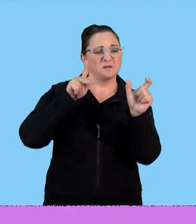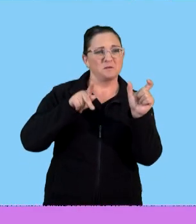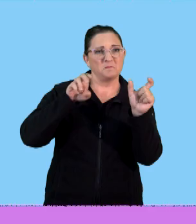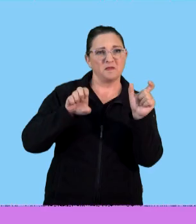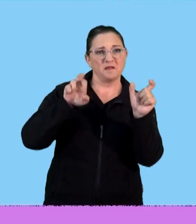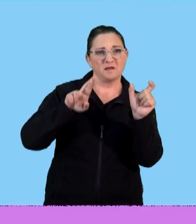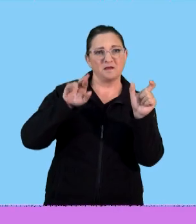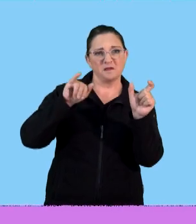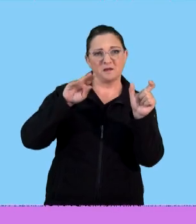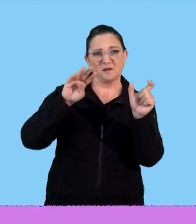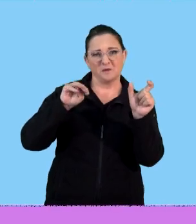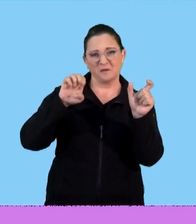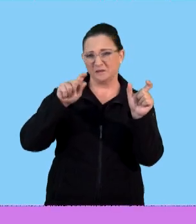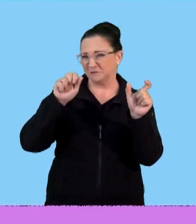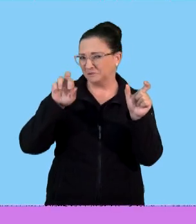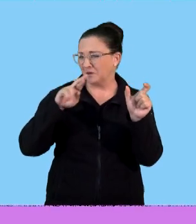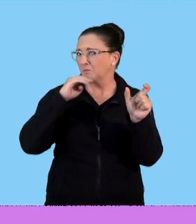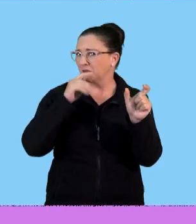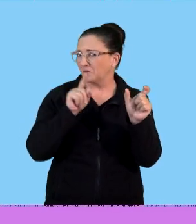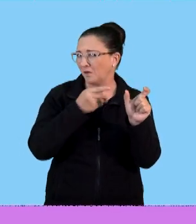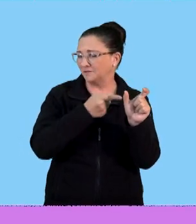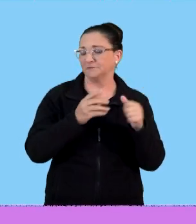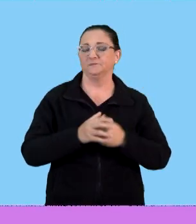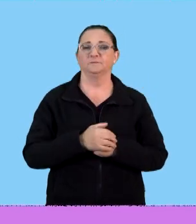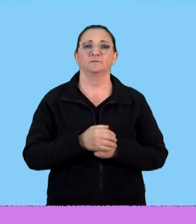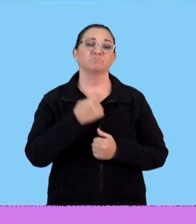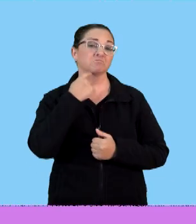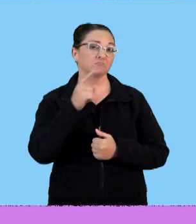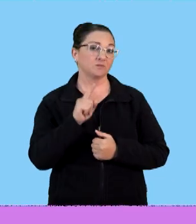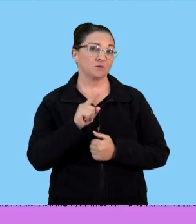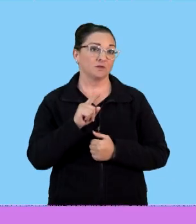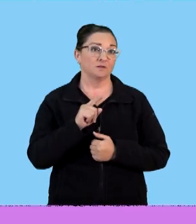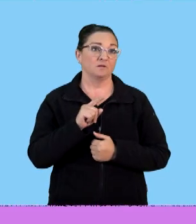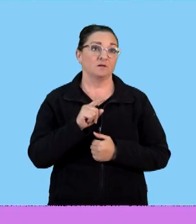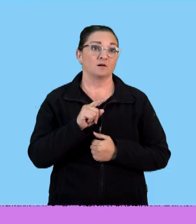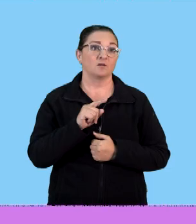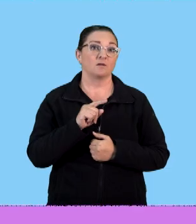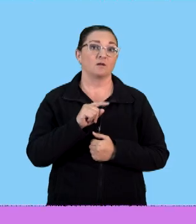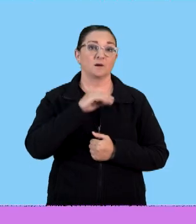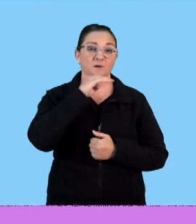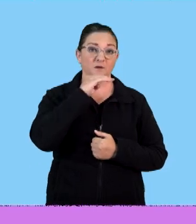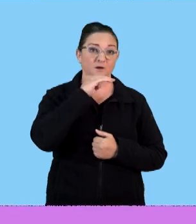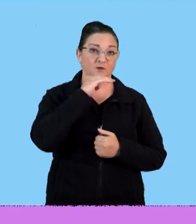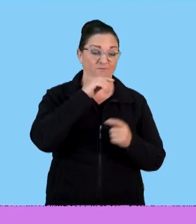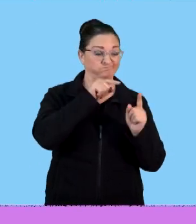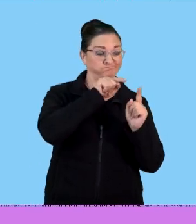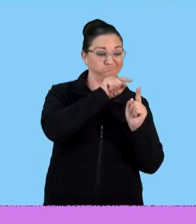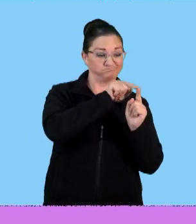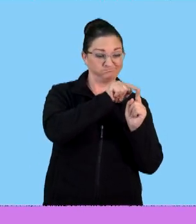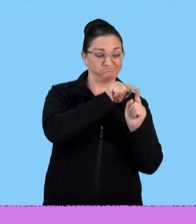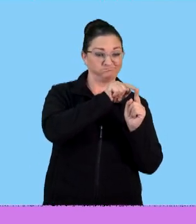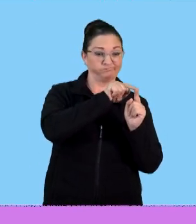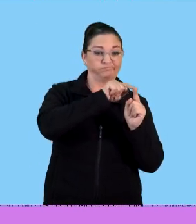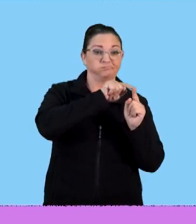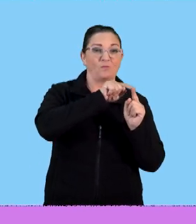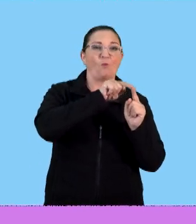the term perimeter. All right, so what is perimeter? So we can basically say that perimeter is the total distance